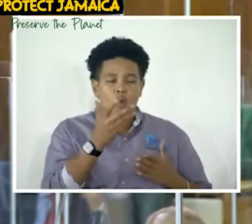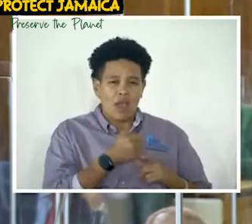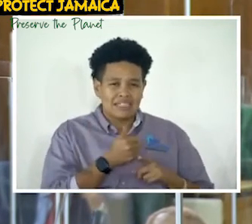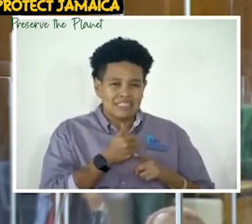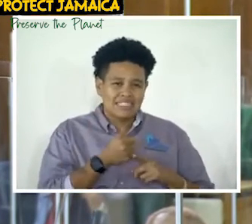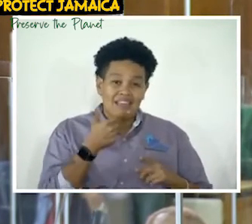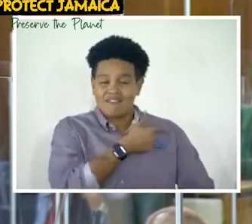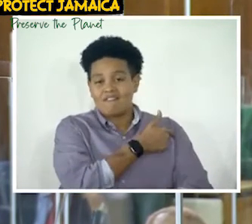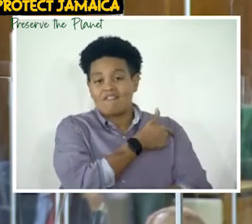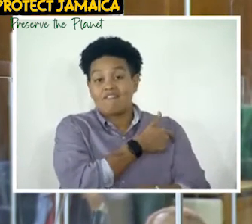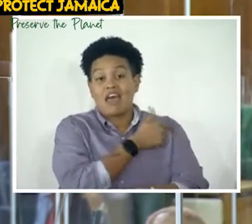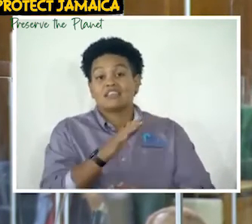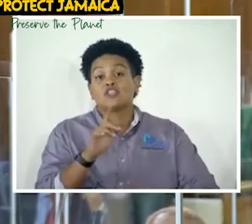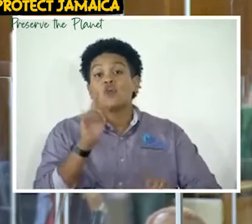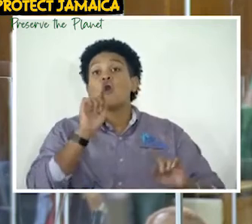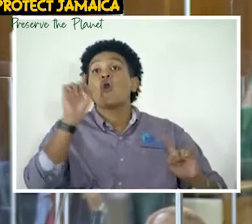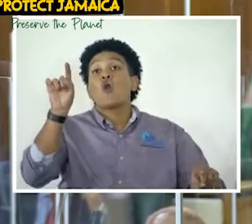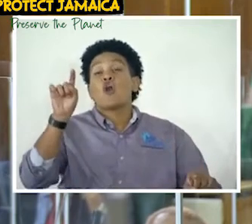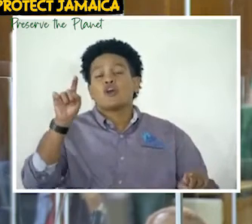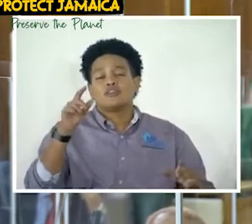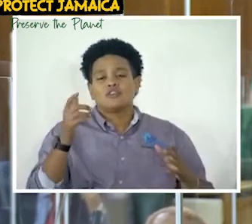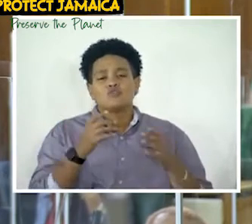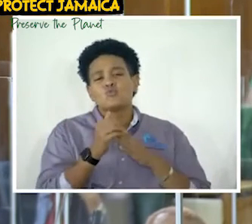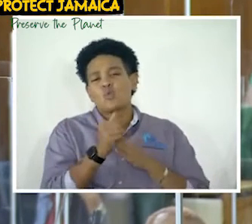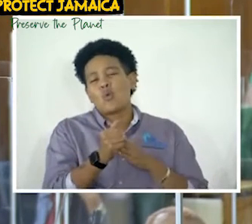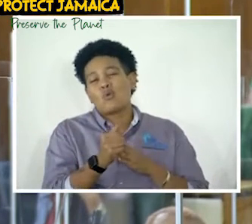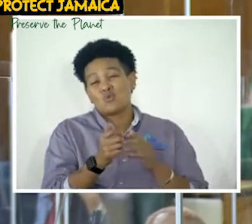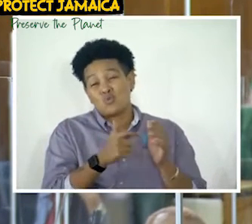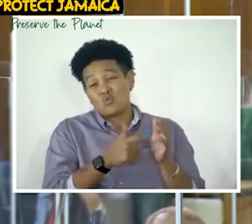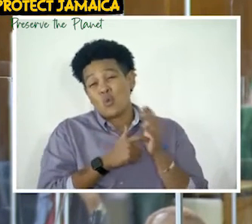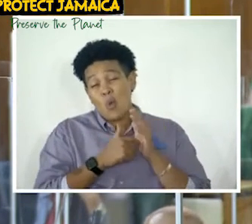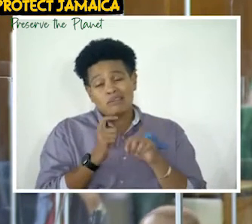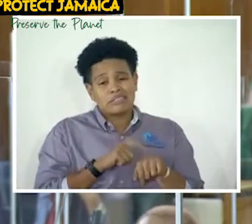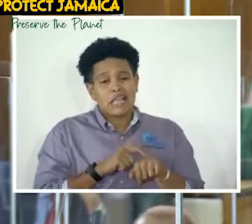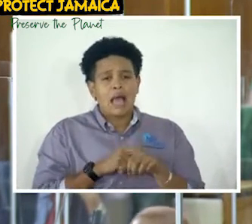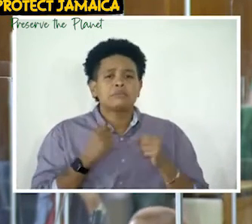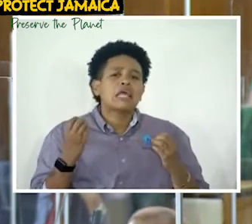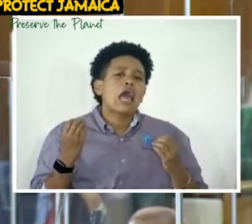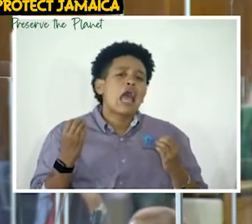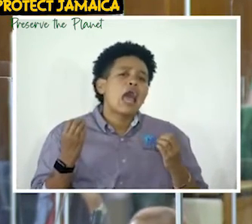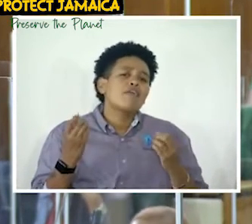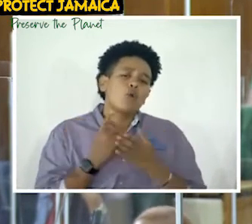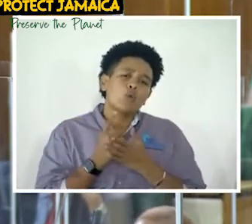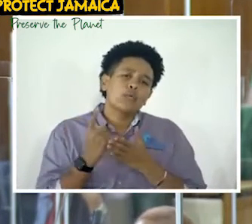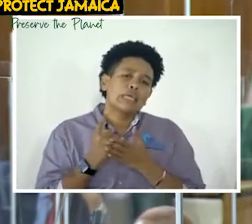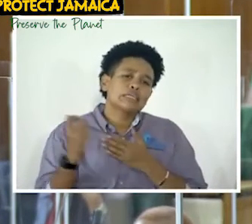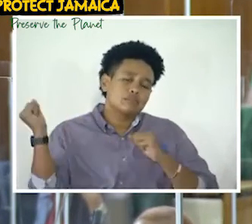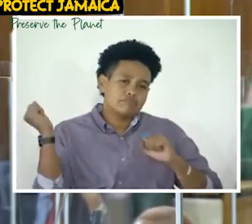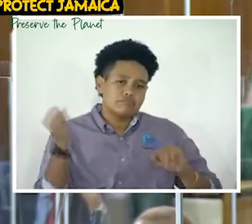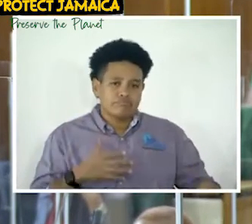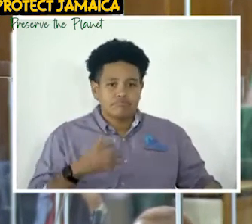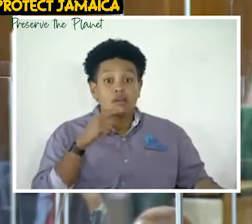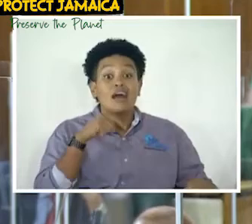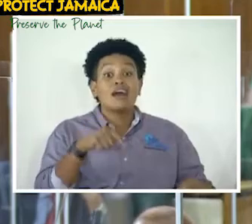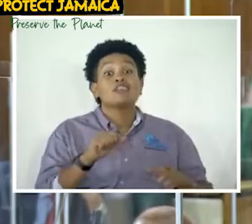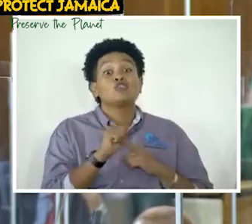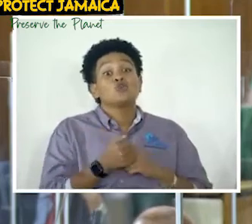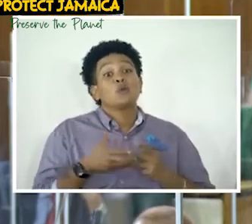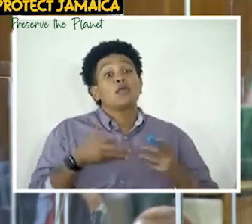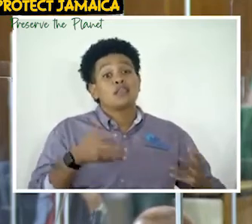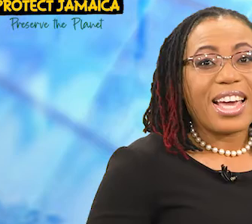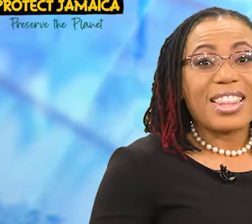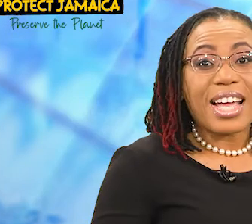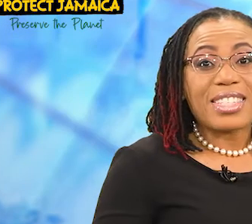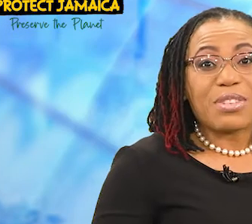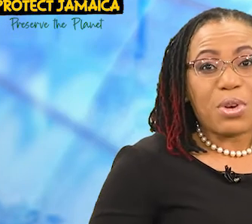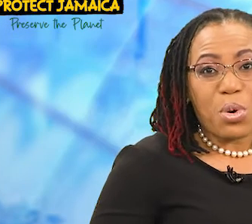have been negotiated require lead time of several weeks to be delivered, and the situation here is even more